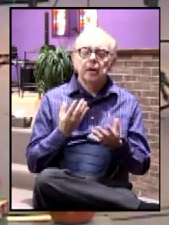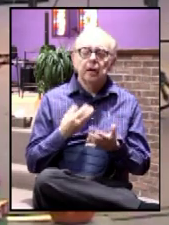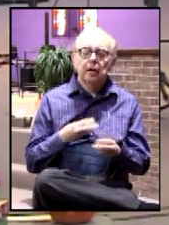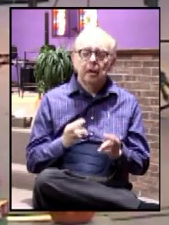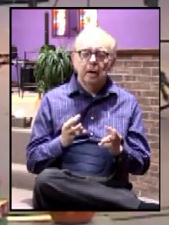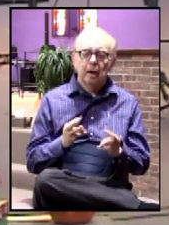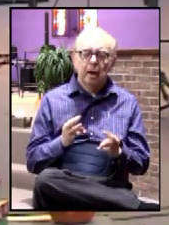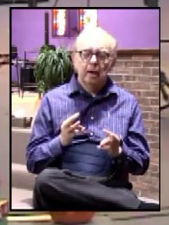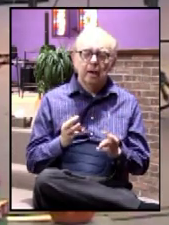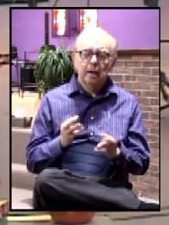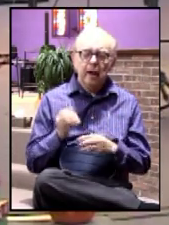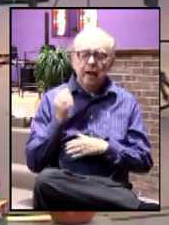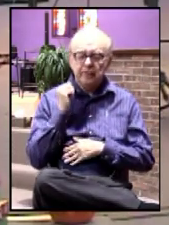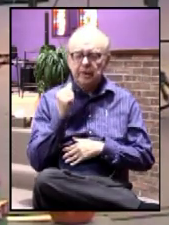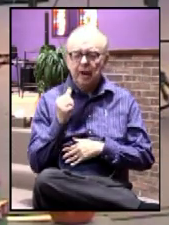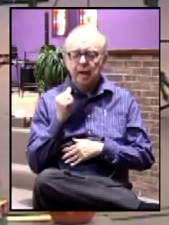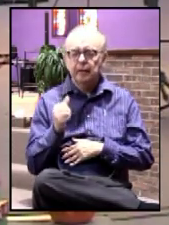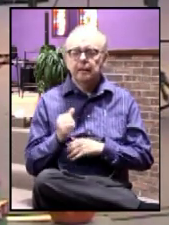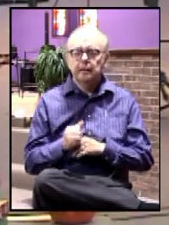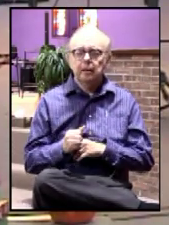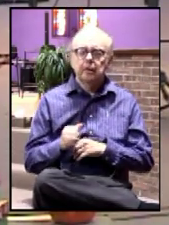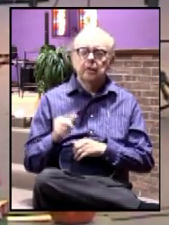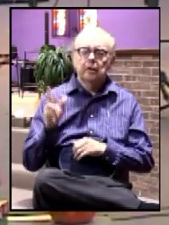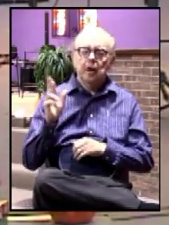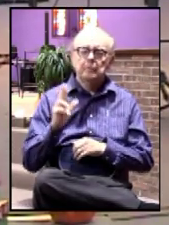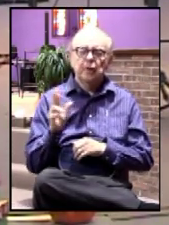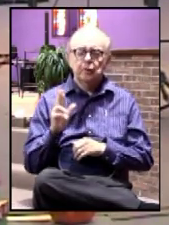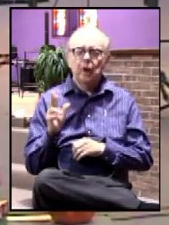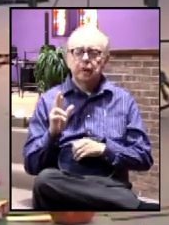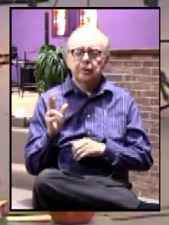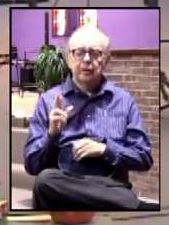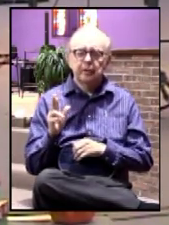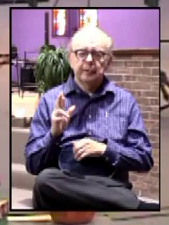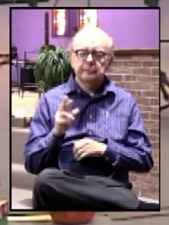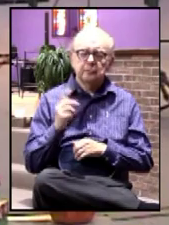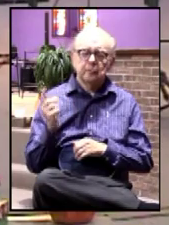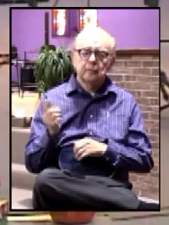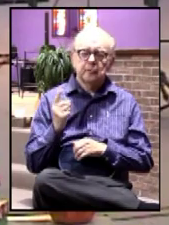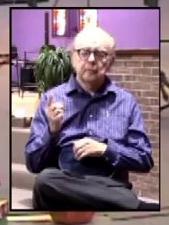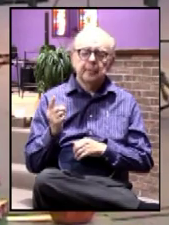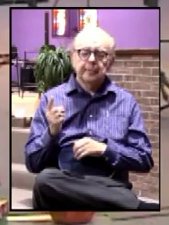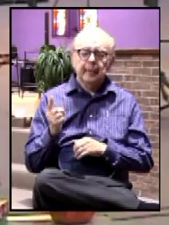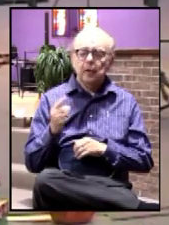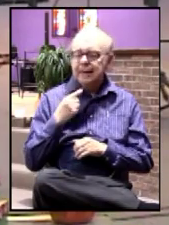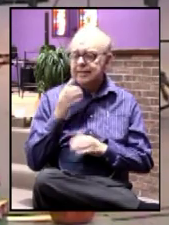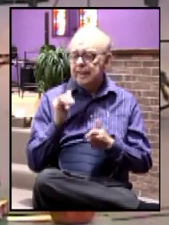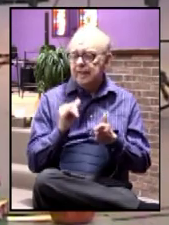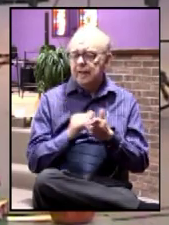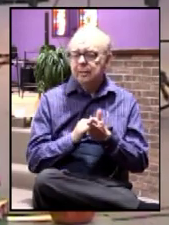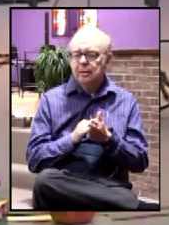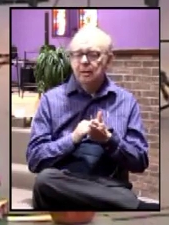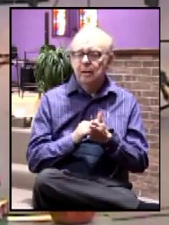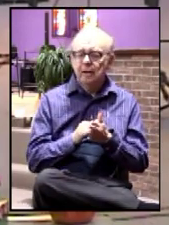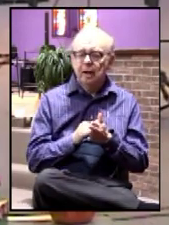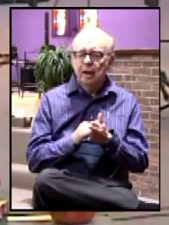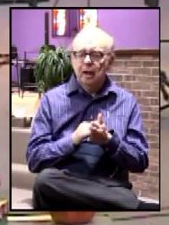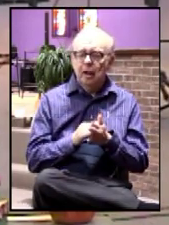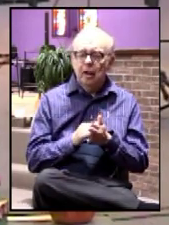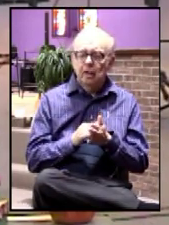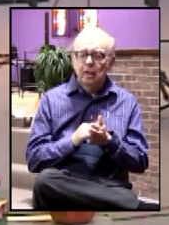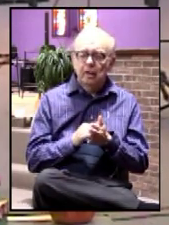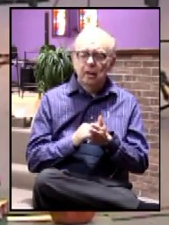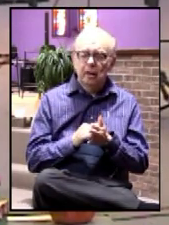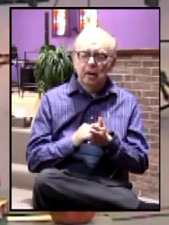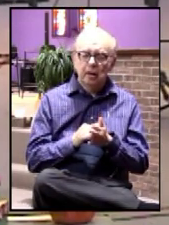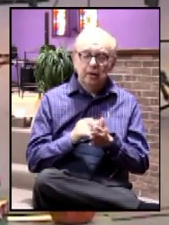every day, Mr. Rogers would always say this: